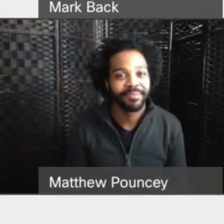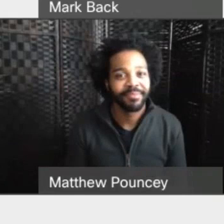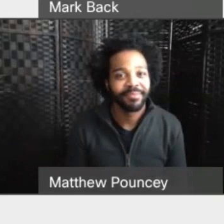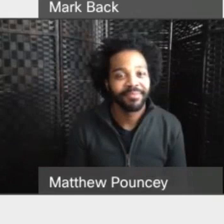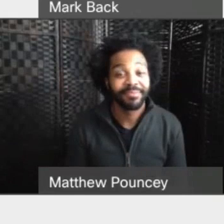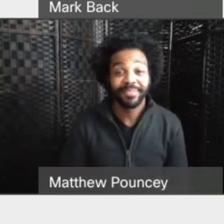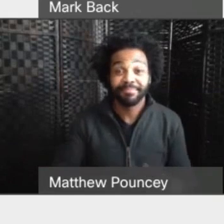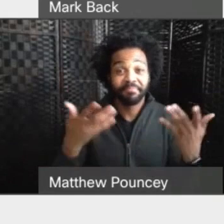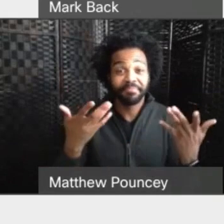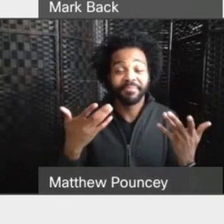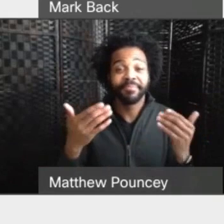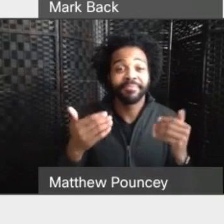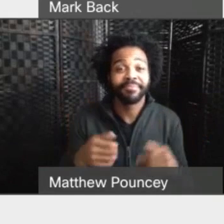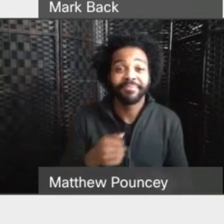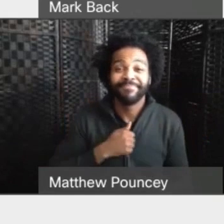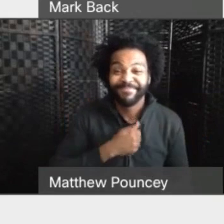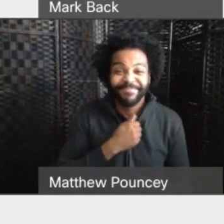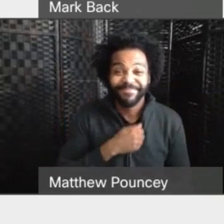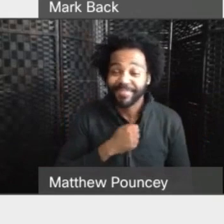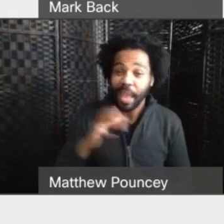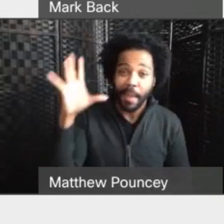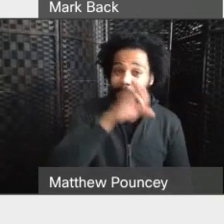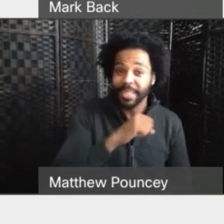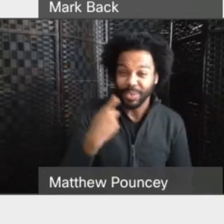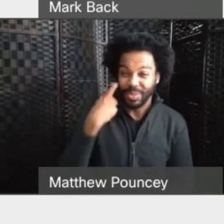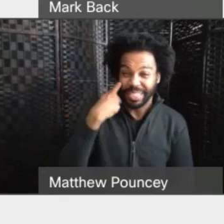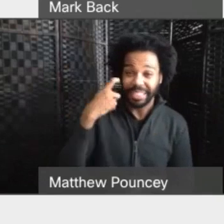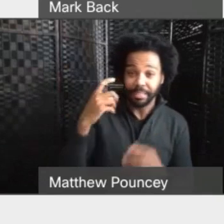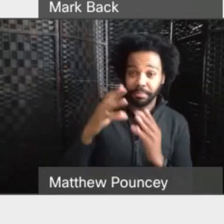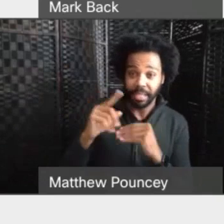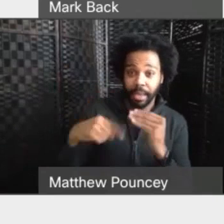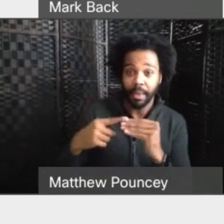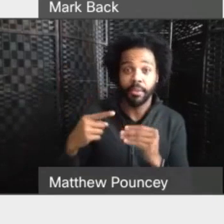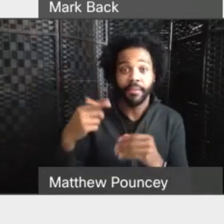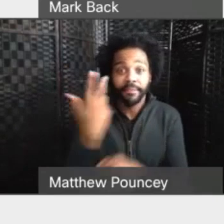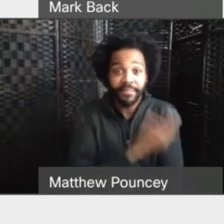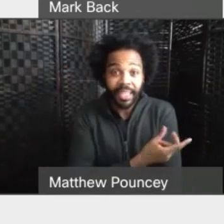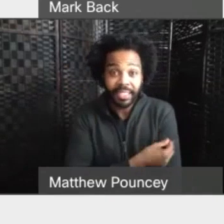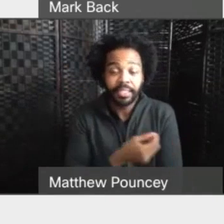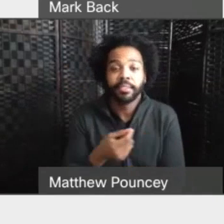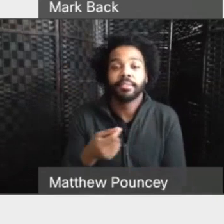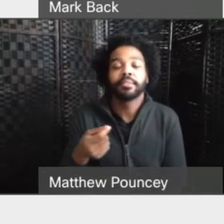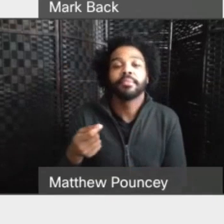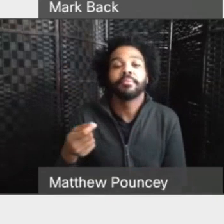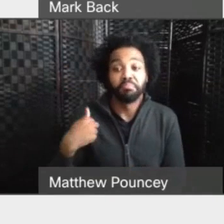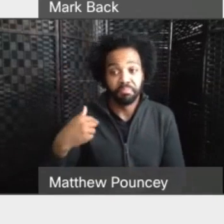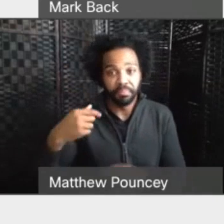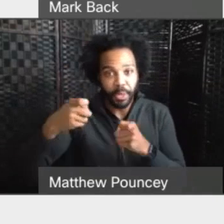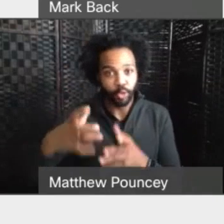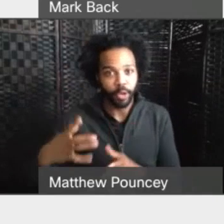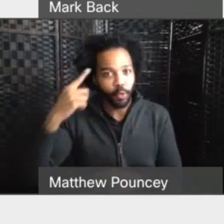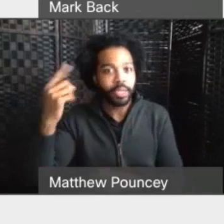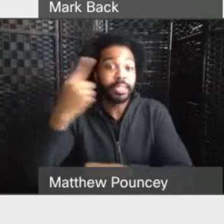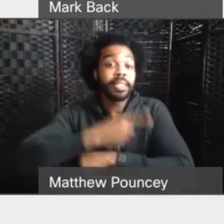So the next person, I'm sorry I missed the previous meeting about vaccines. An administrator for a day habilitation program for adults